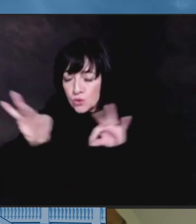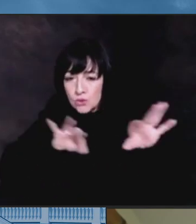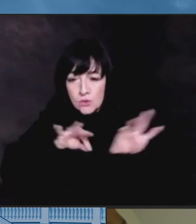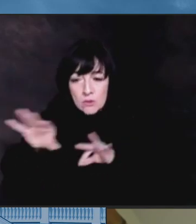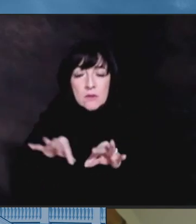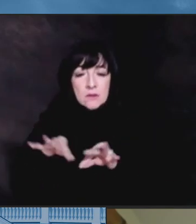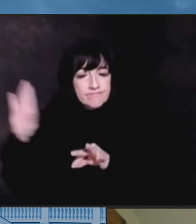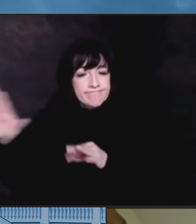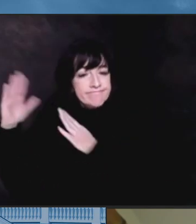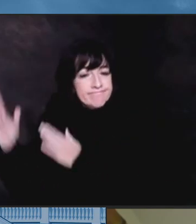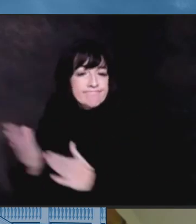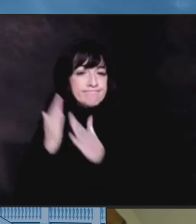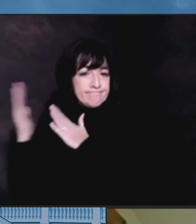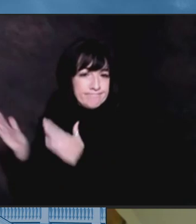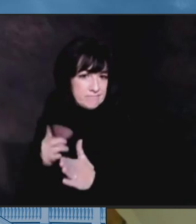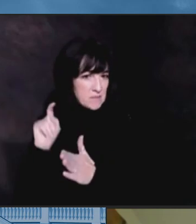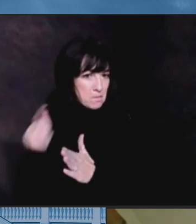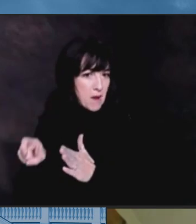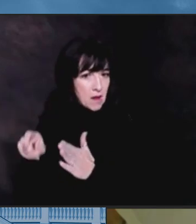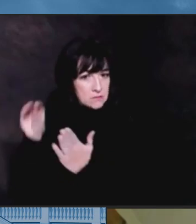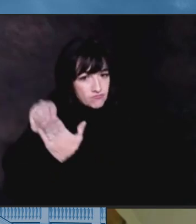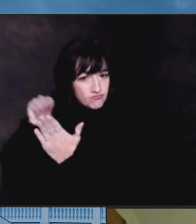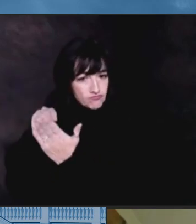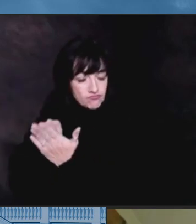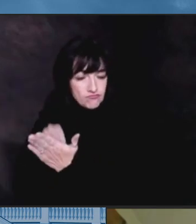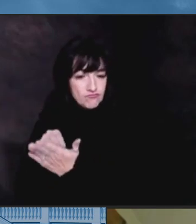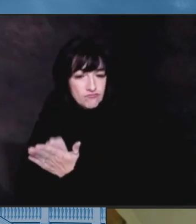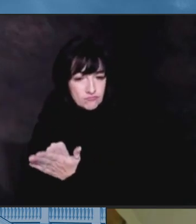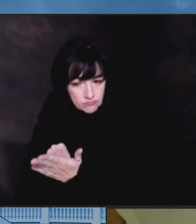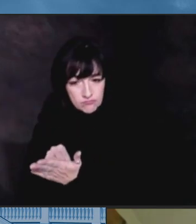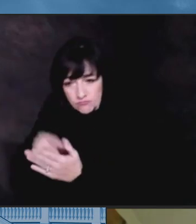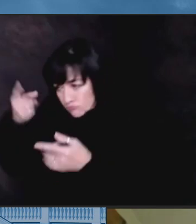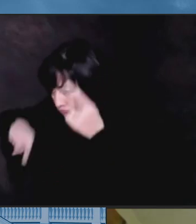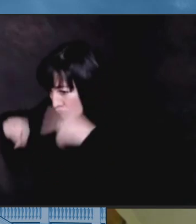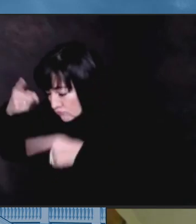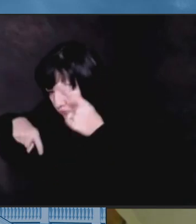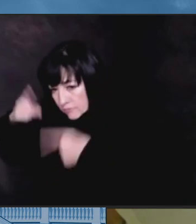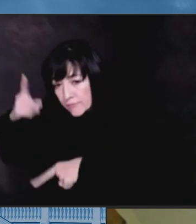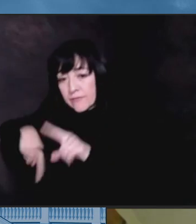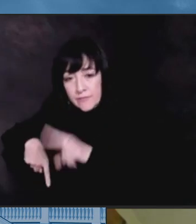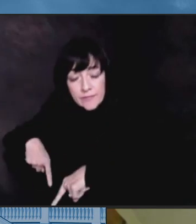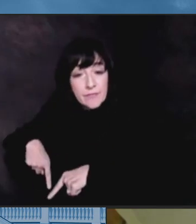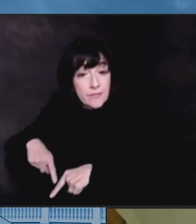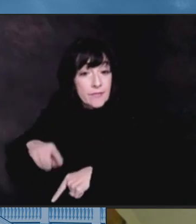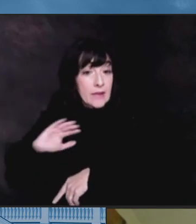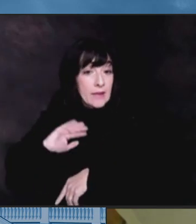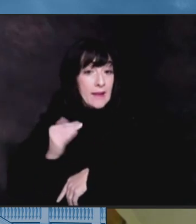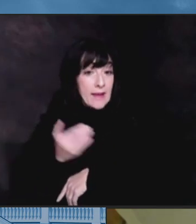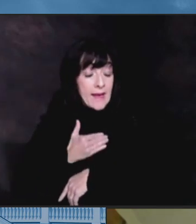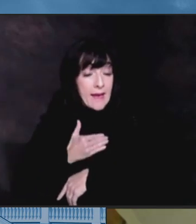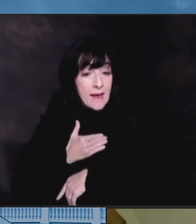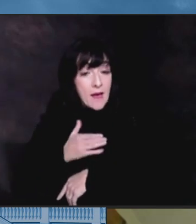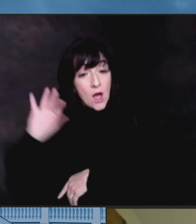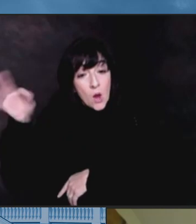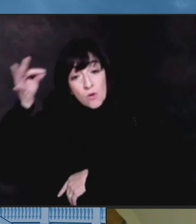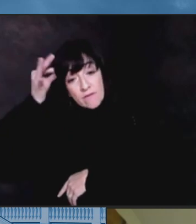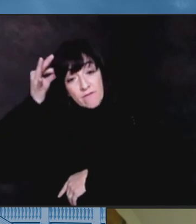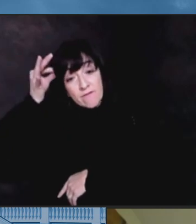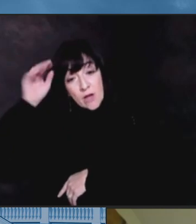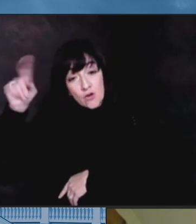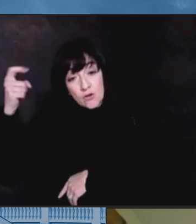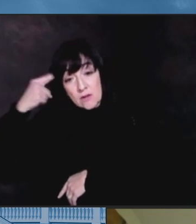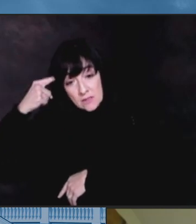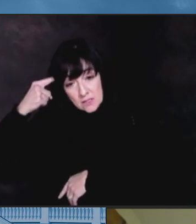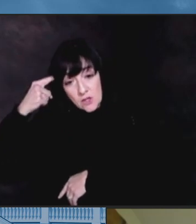is with the federal government. We did a test of ordering our vaccine the other day, and we